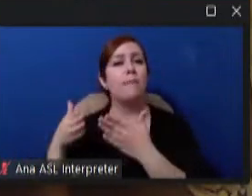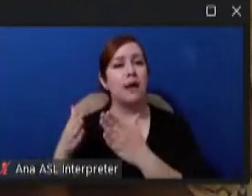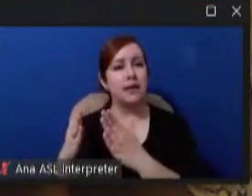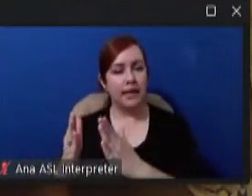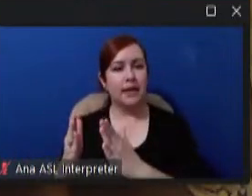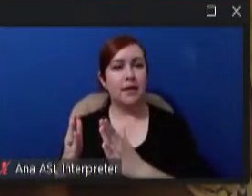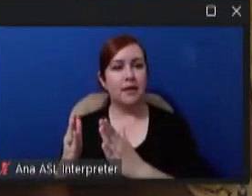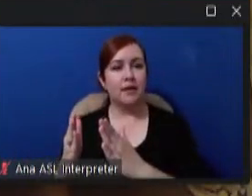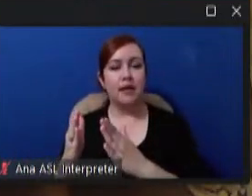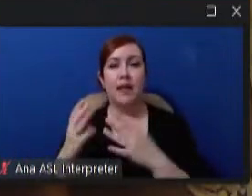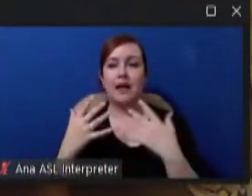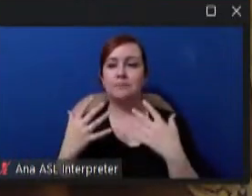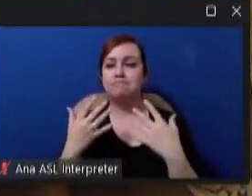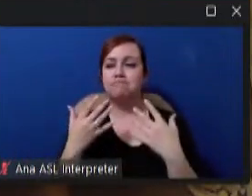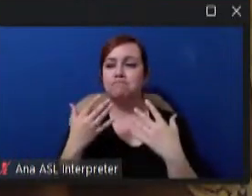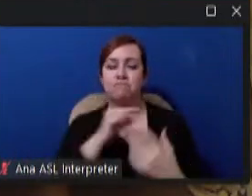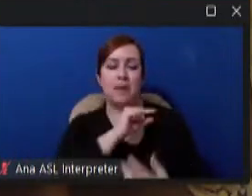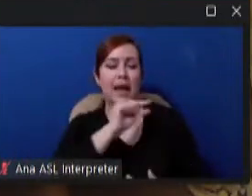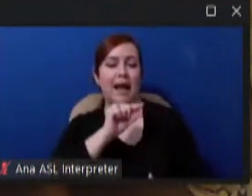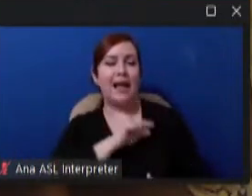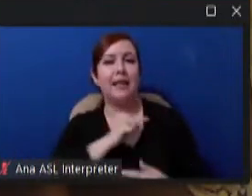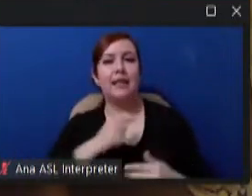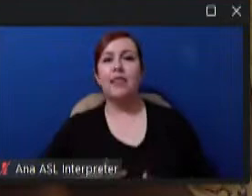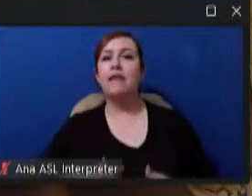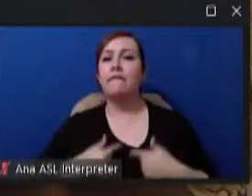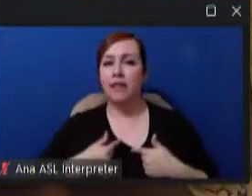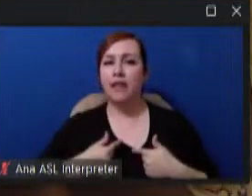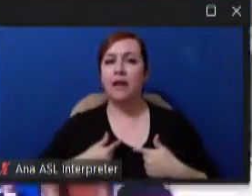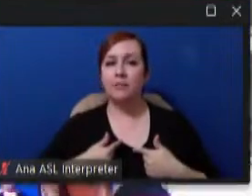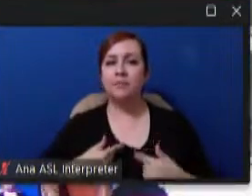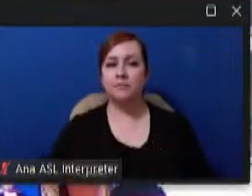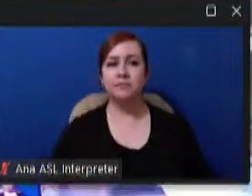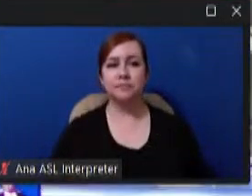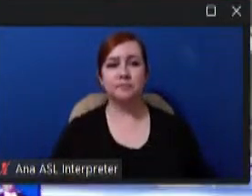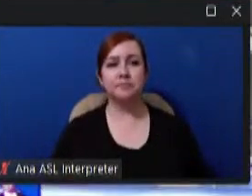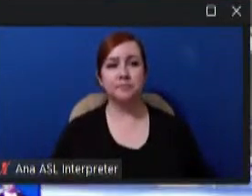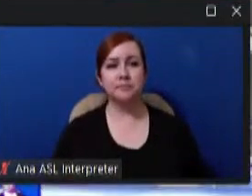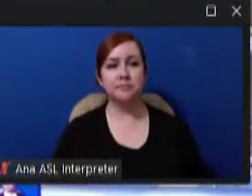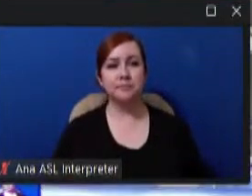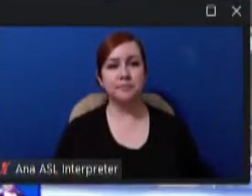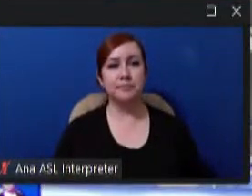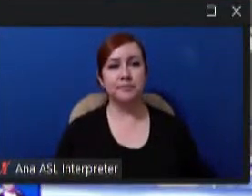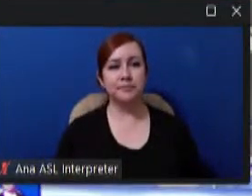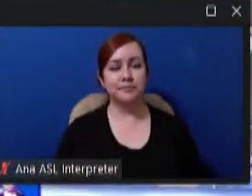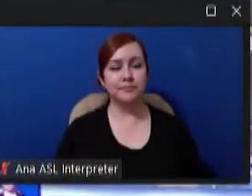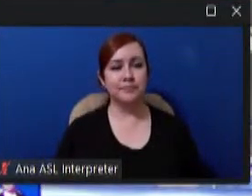require specific support that would help